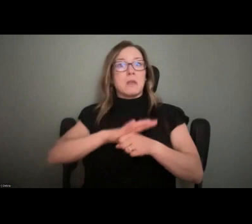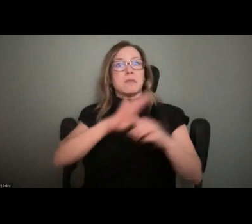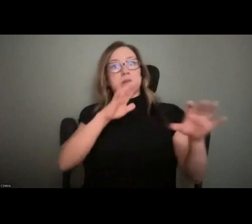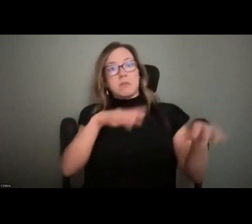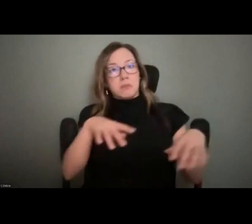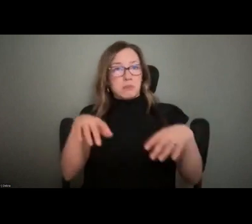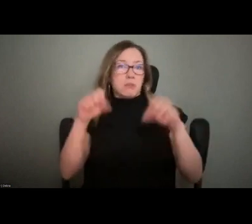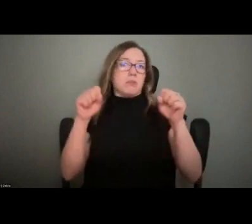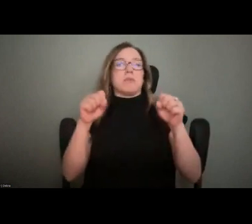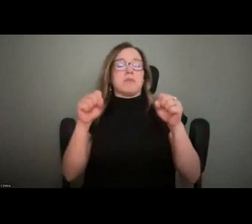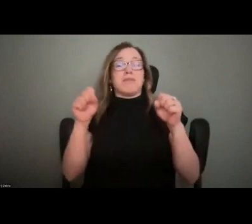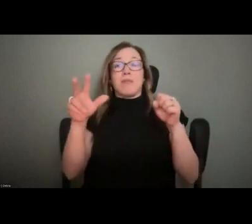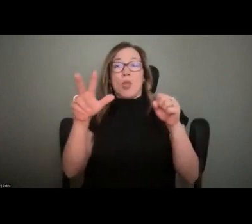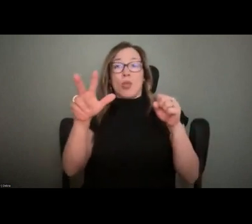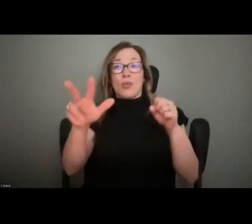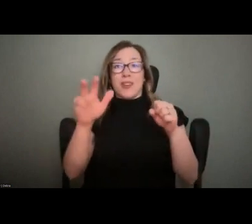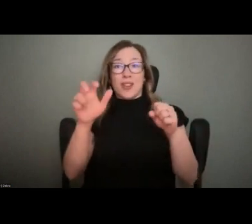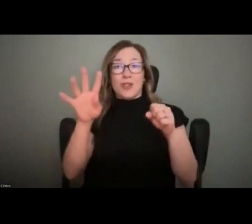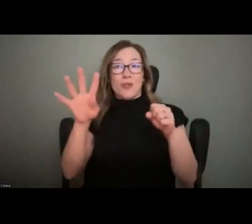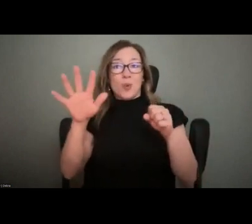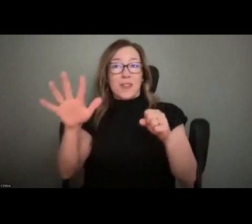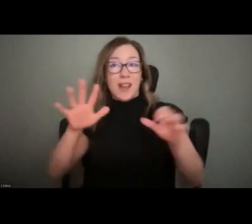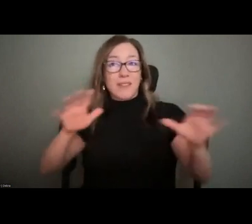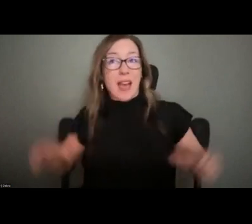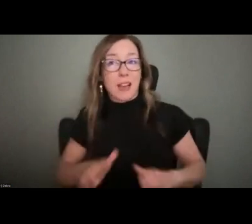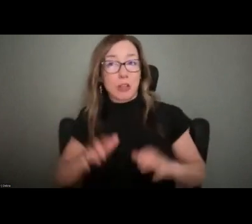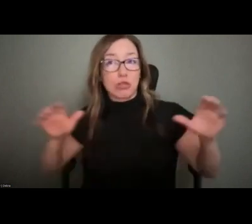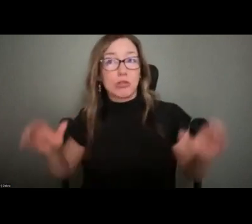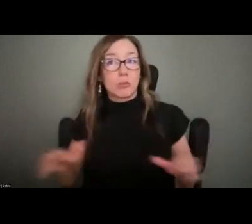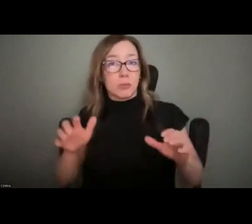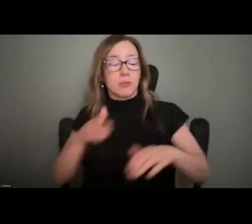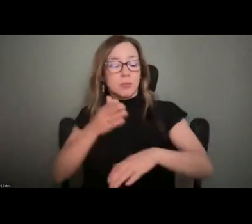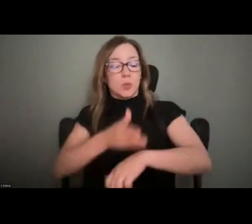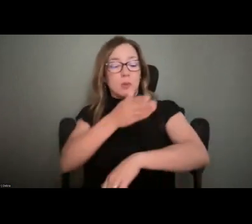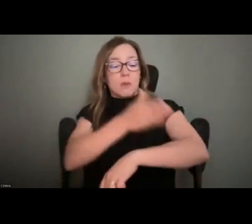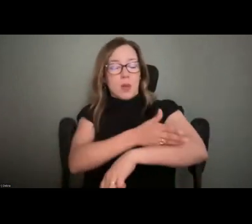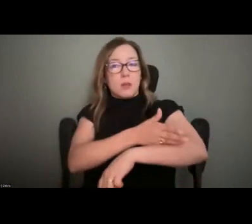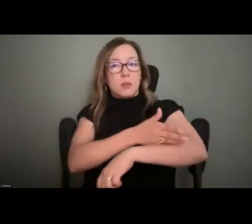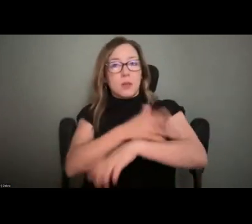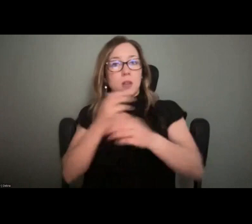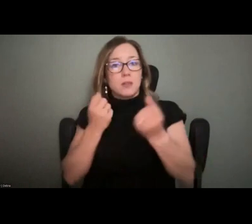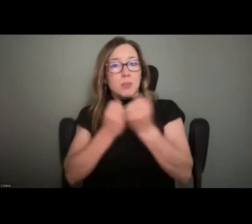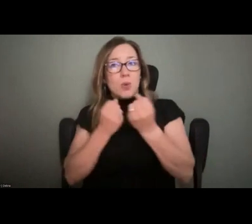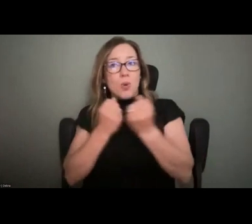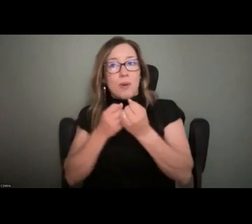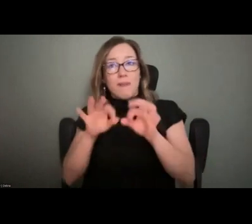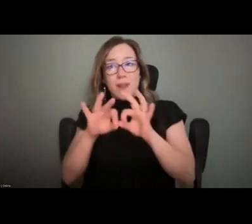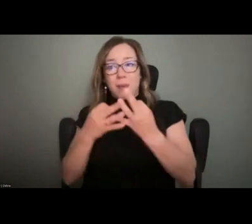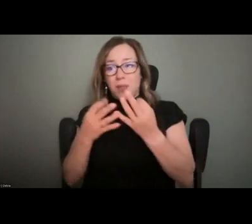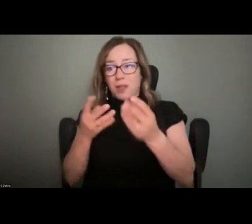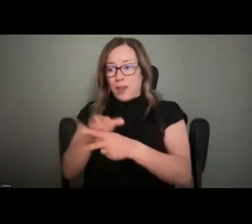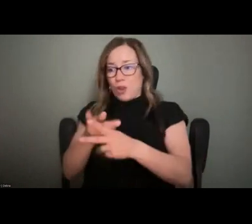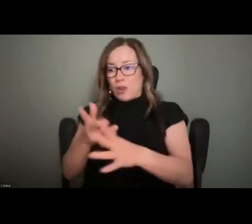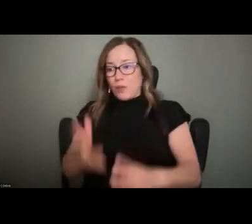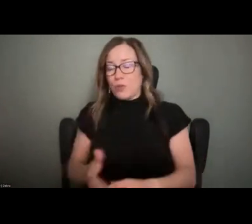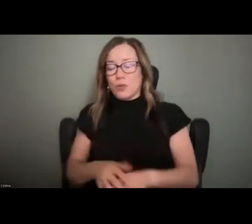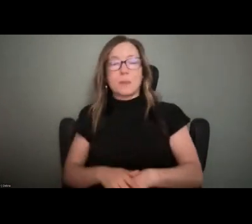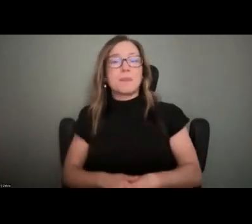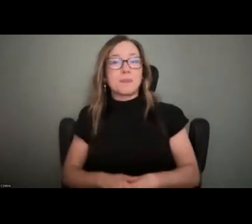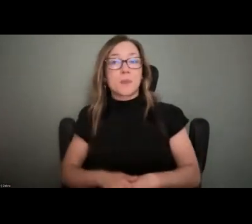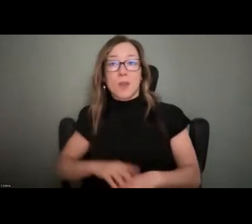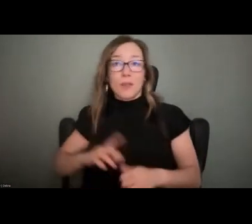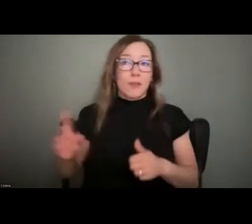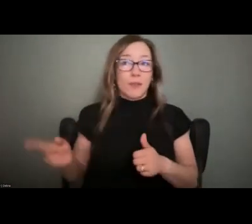astounding 345 actions to advance and support family caregivers. This first of its